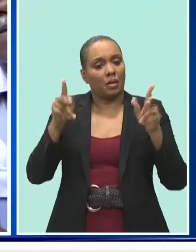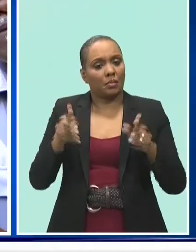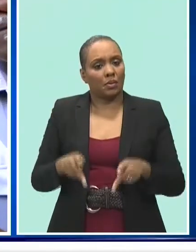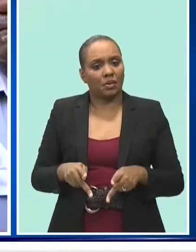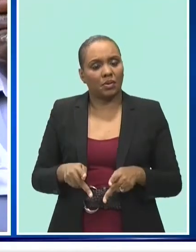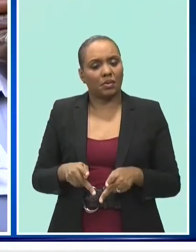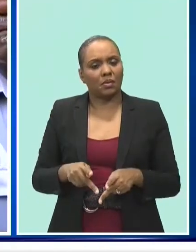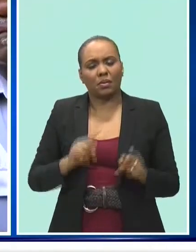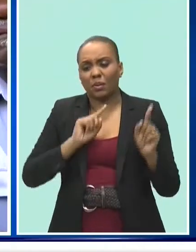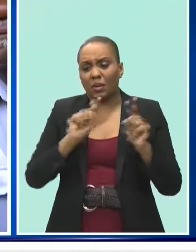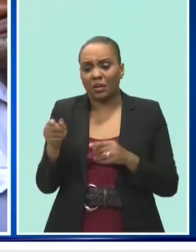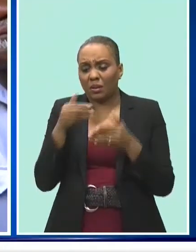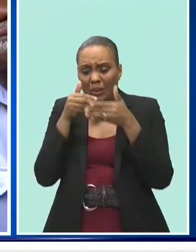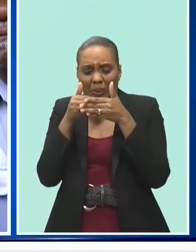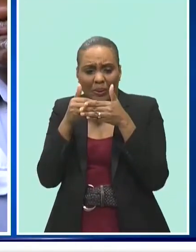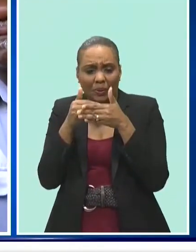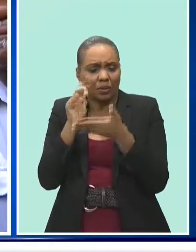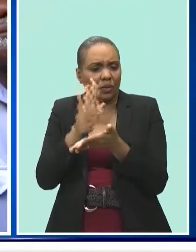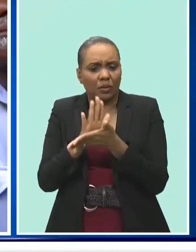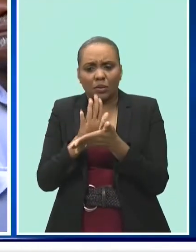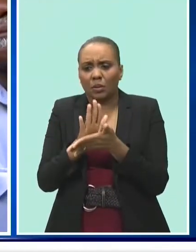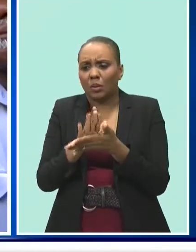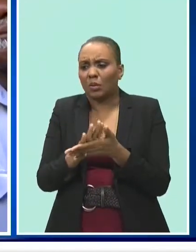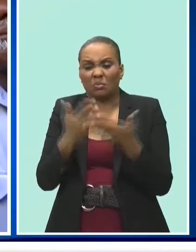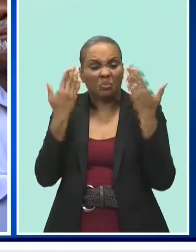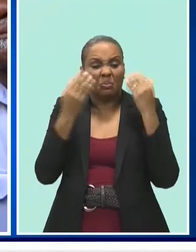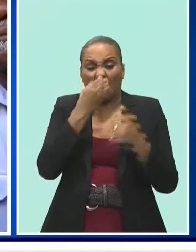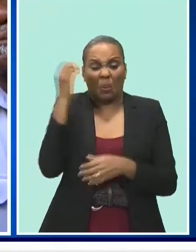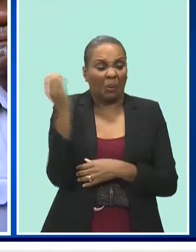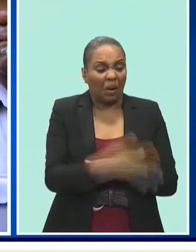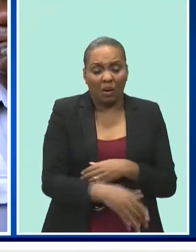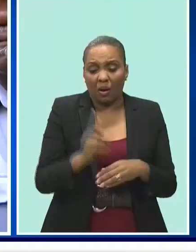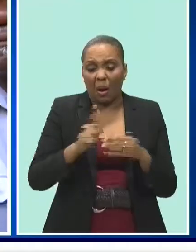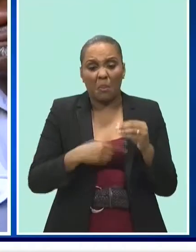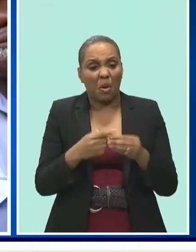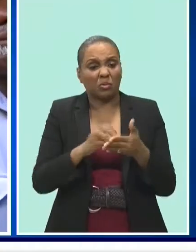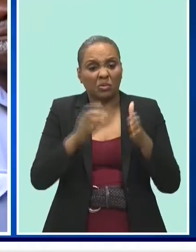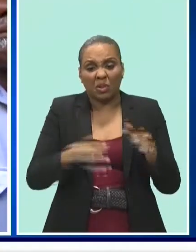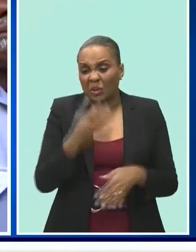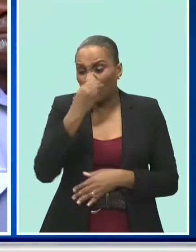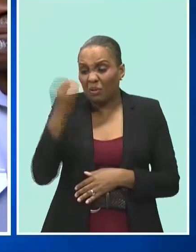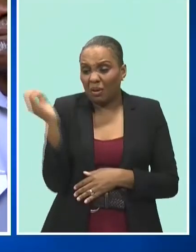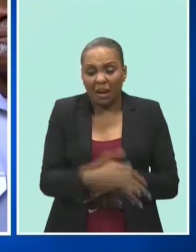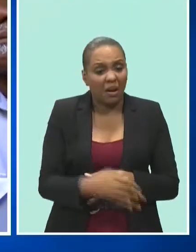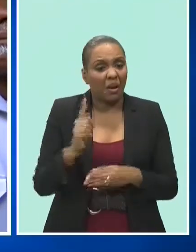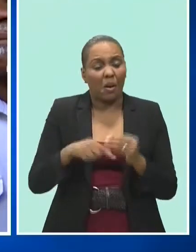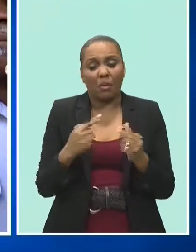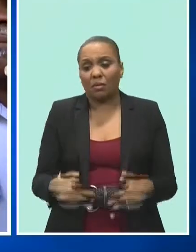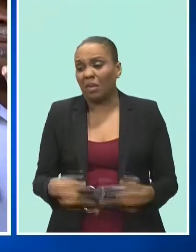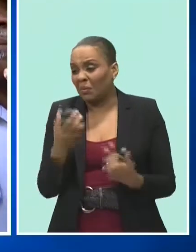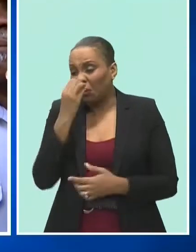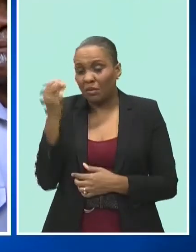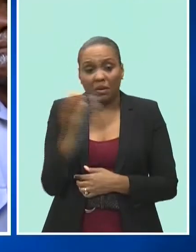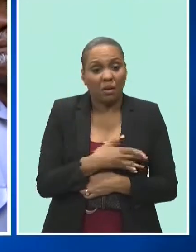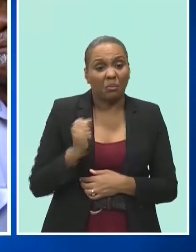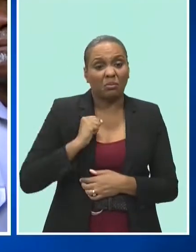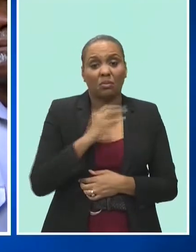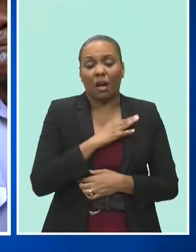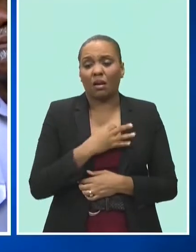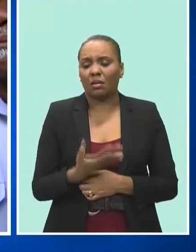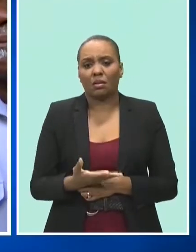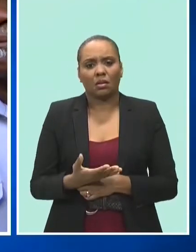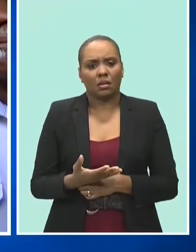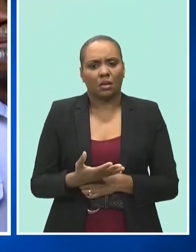proximity of a school without regard for the lives of the students, and in particular the staff at this institution,